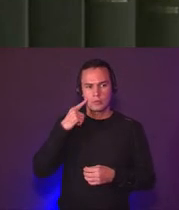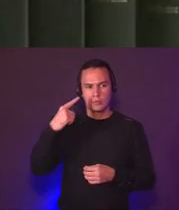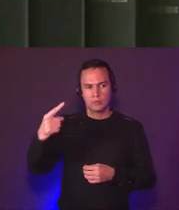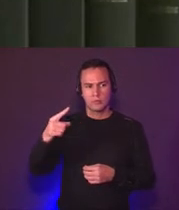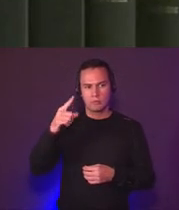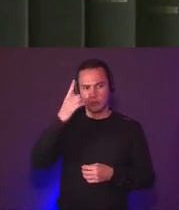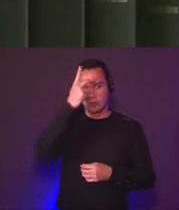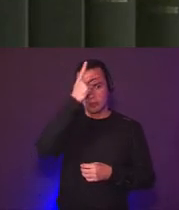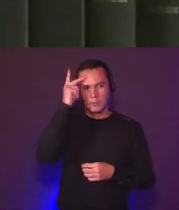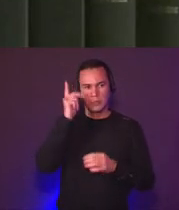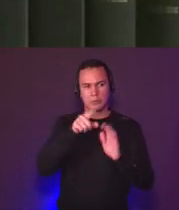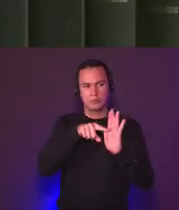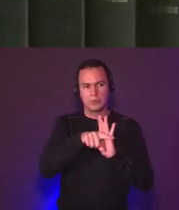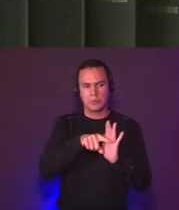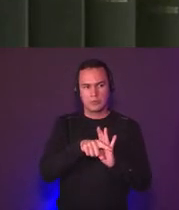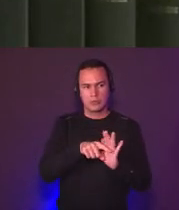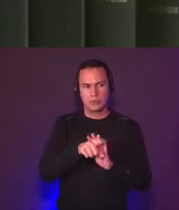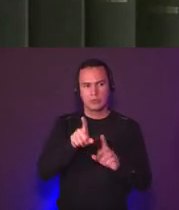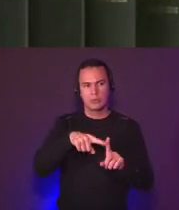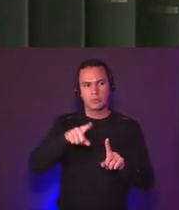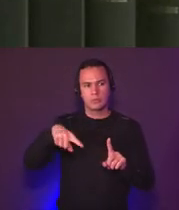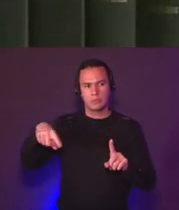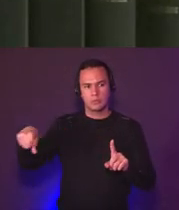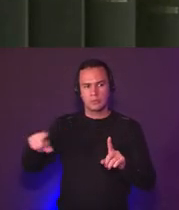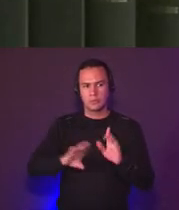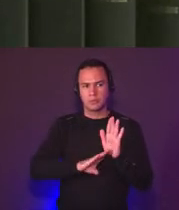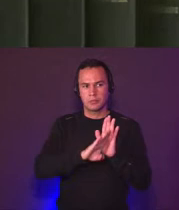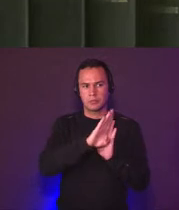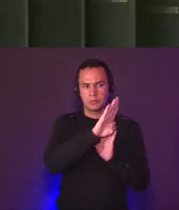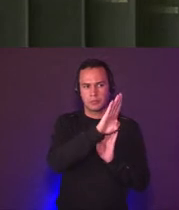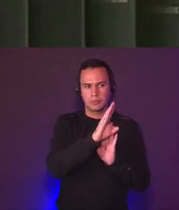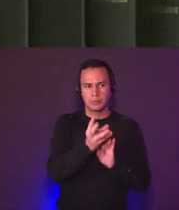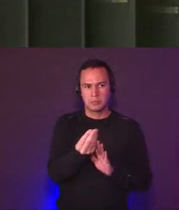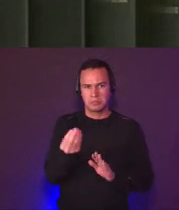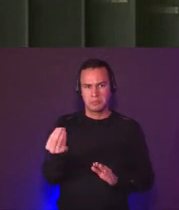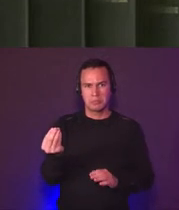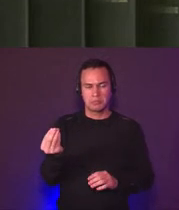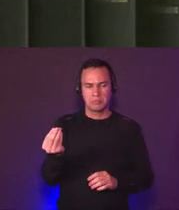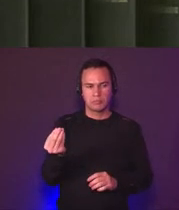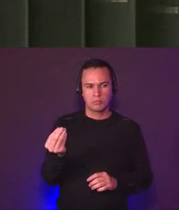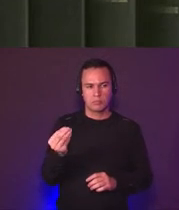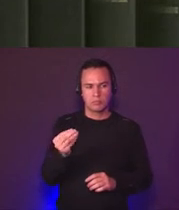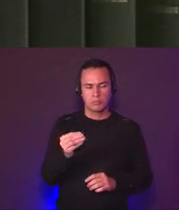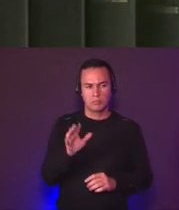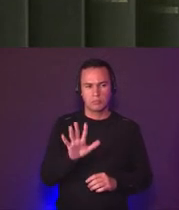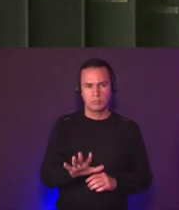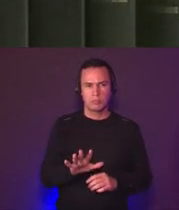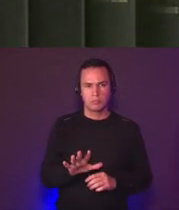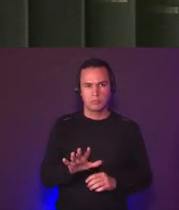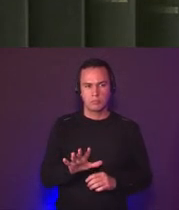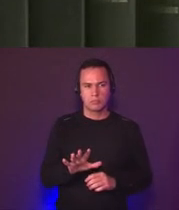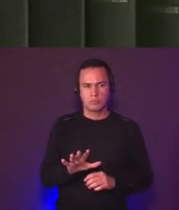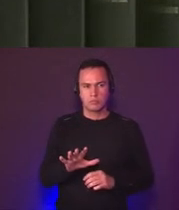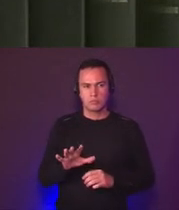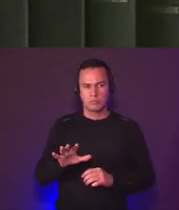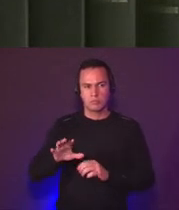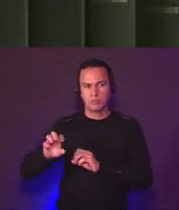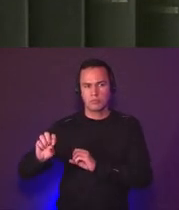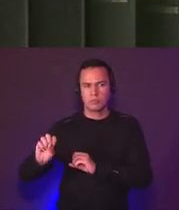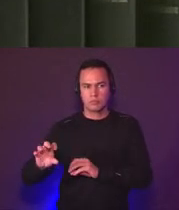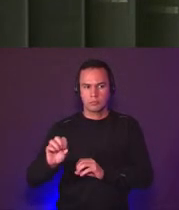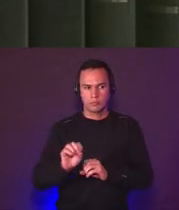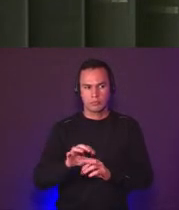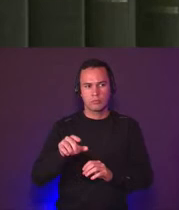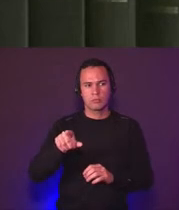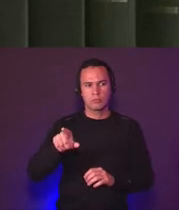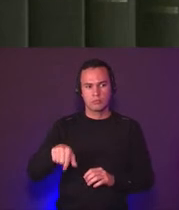statistics in political science were available. And they were teaching computer programming to sophomores,